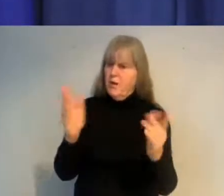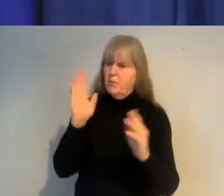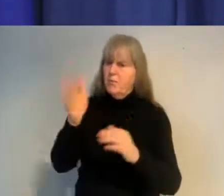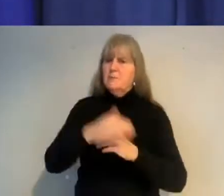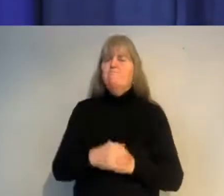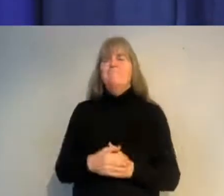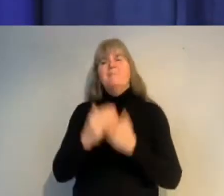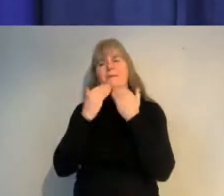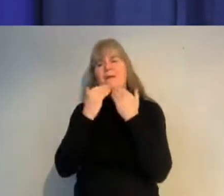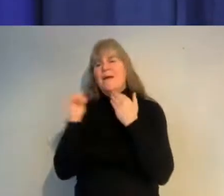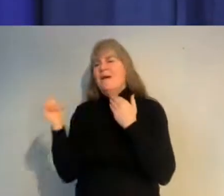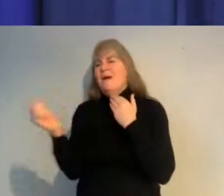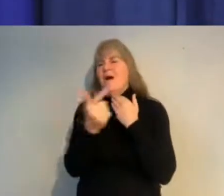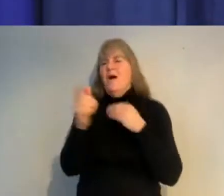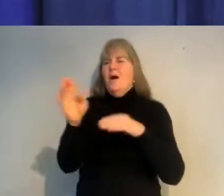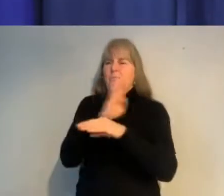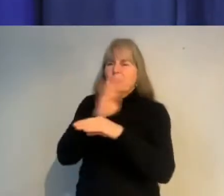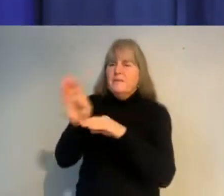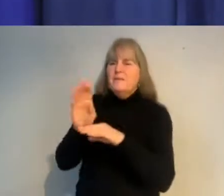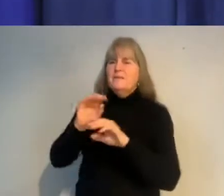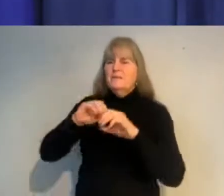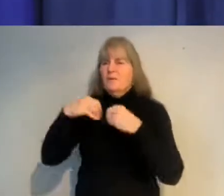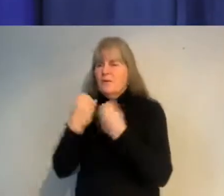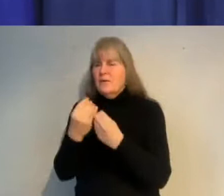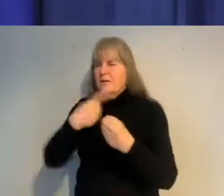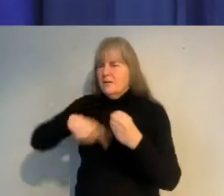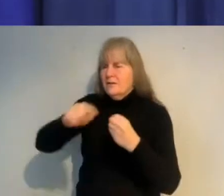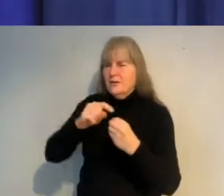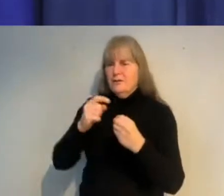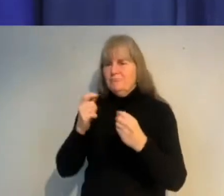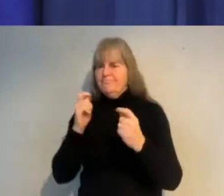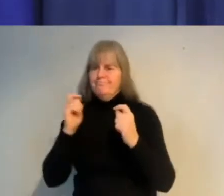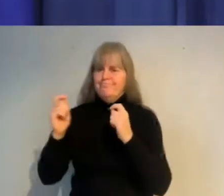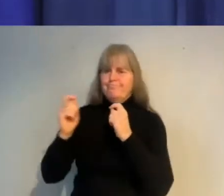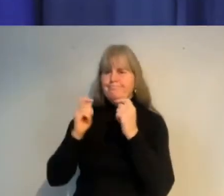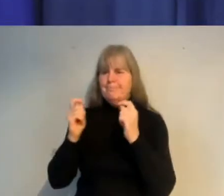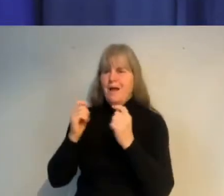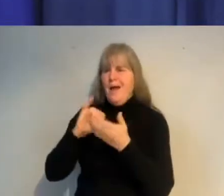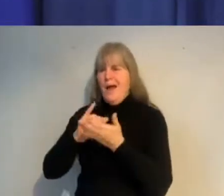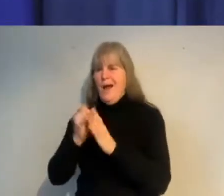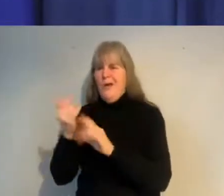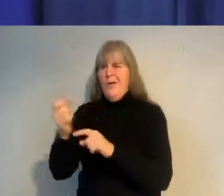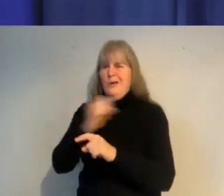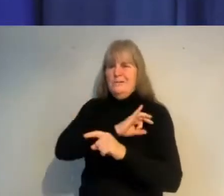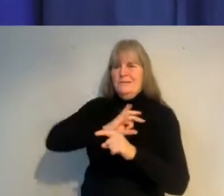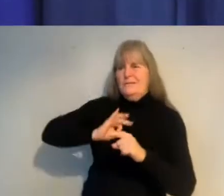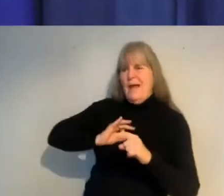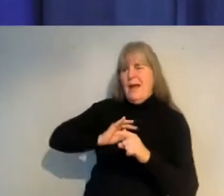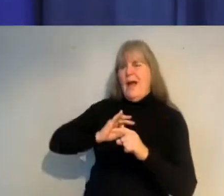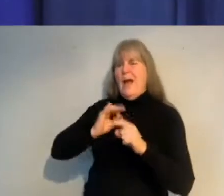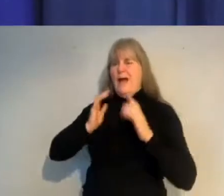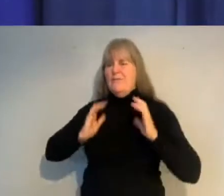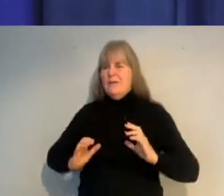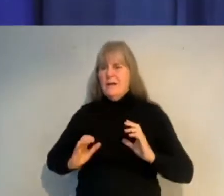organizations that continue to adapt to ensure that their employees and those who they serve remain safe and